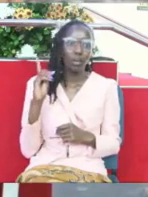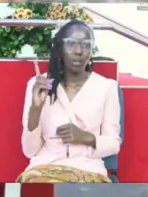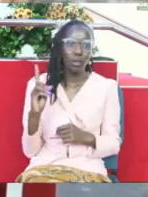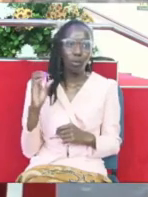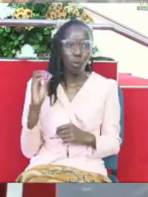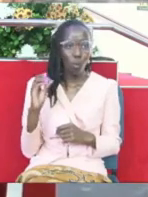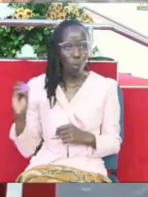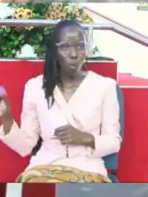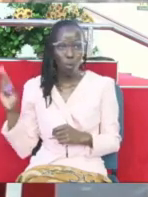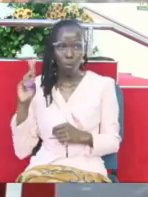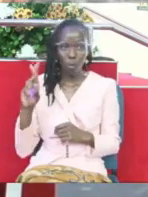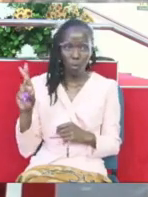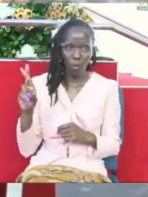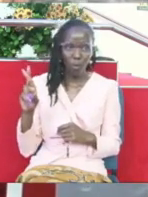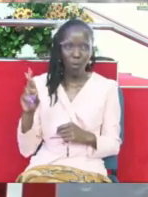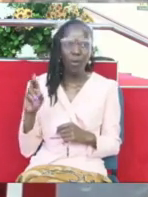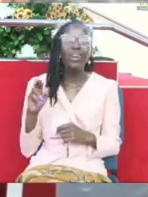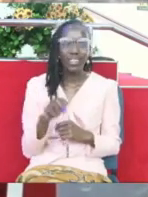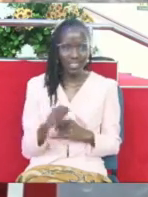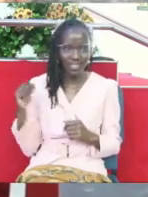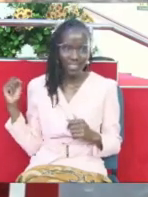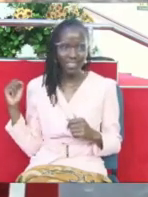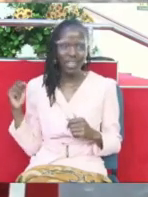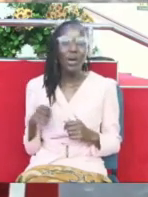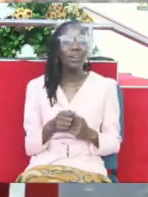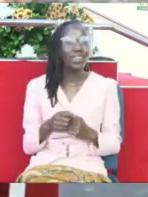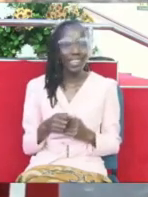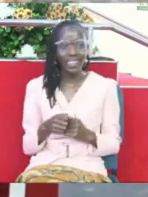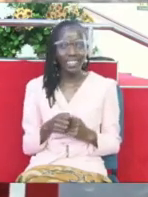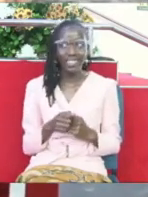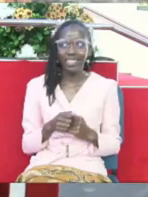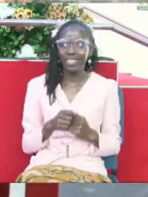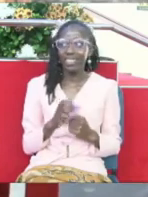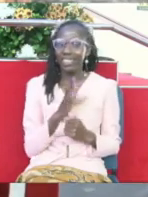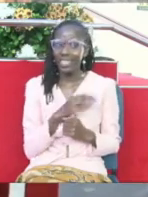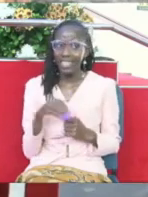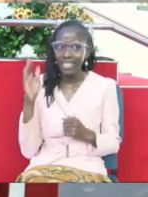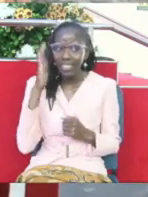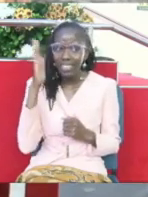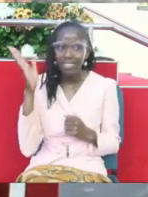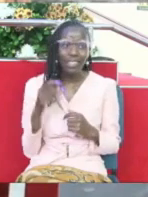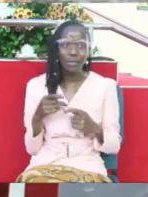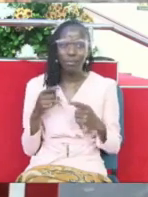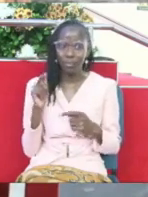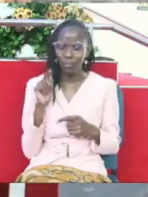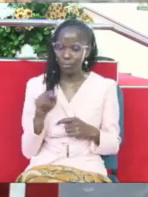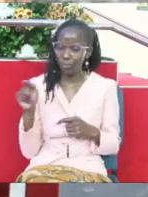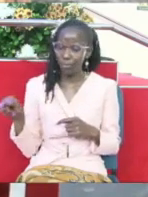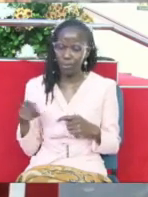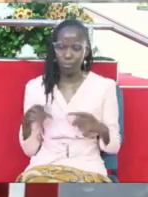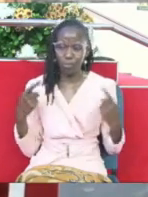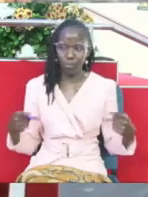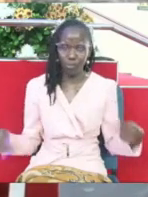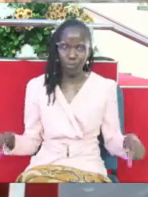privileged enough to have an iron sheet house kule juu, kama una nyumba ya mabati, they'll kick the door. Alafu wanachukua